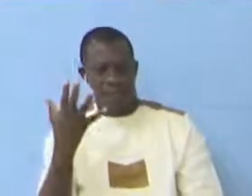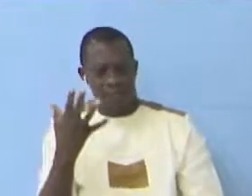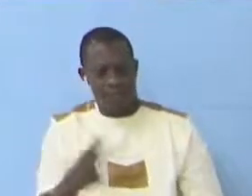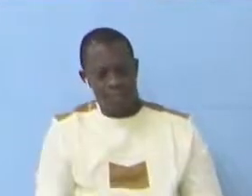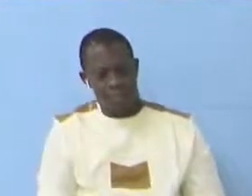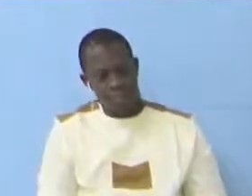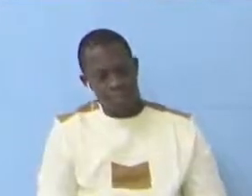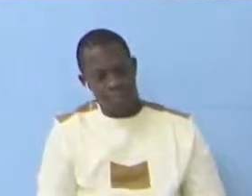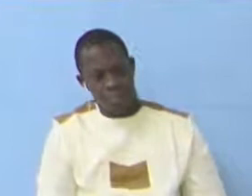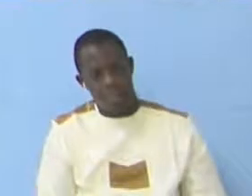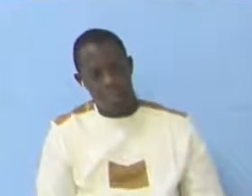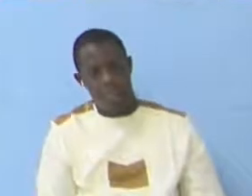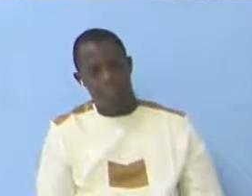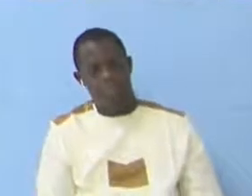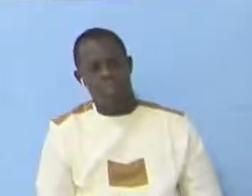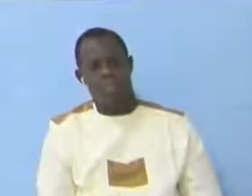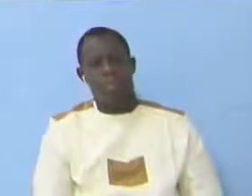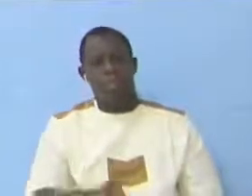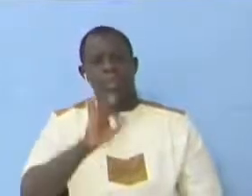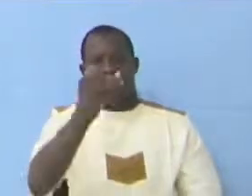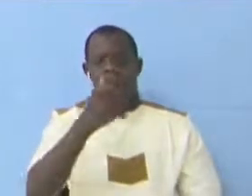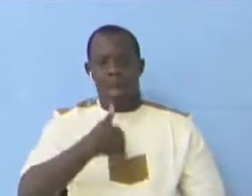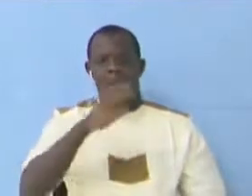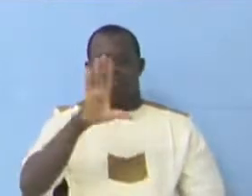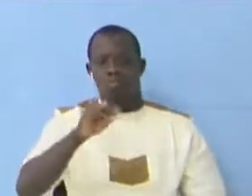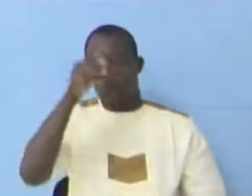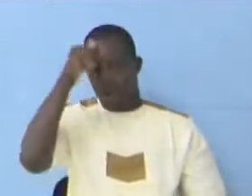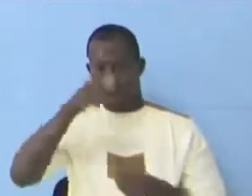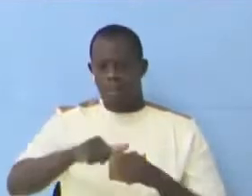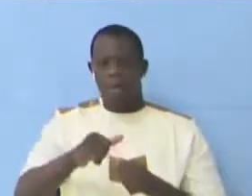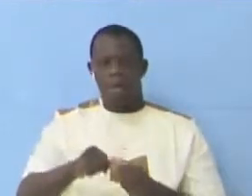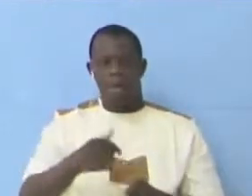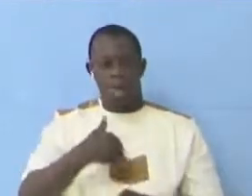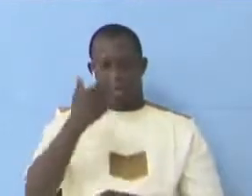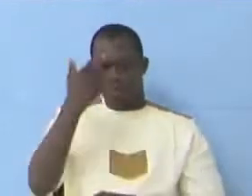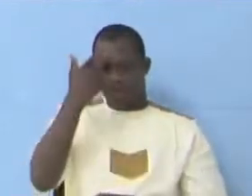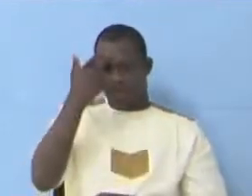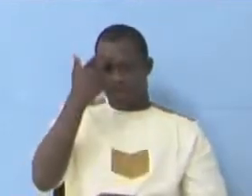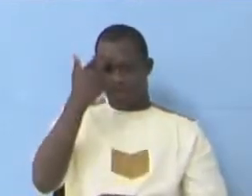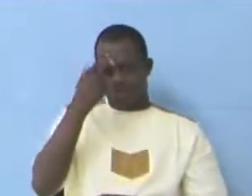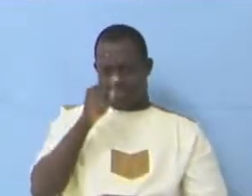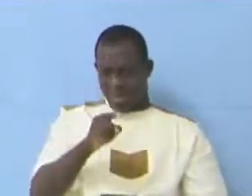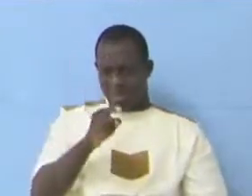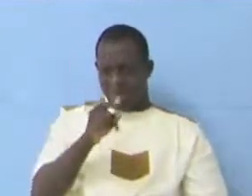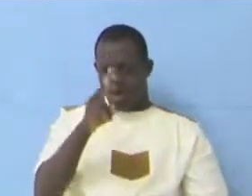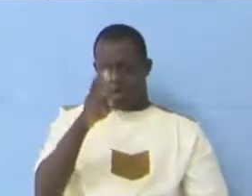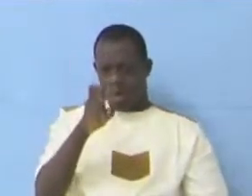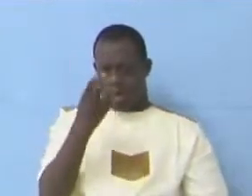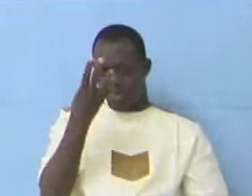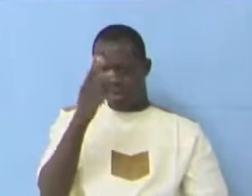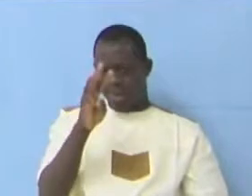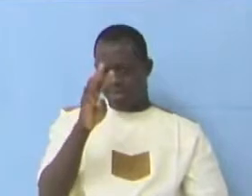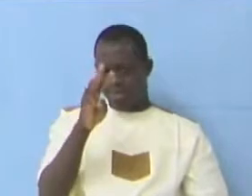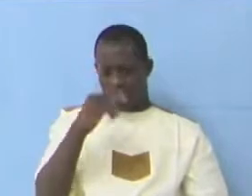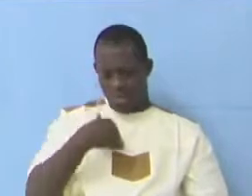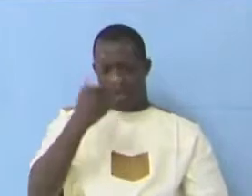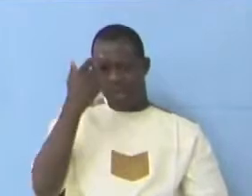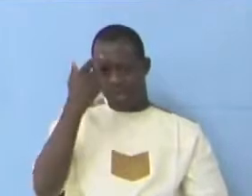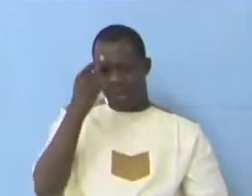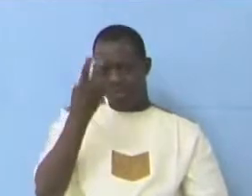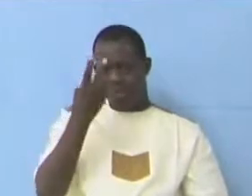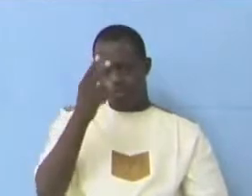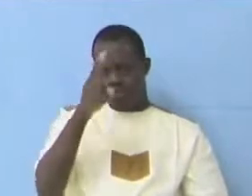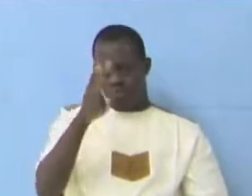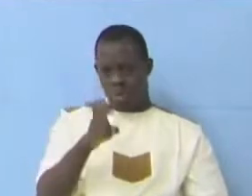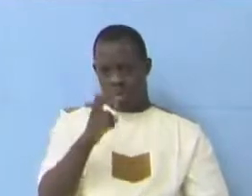2005. Yes, I do, but I think it was 23rd. waaw yëg naa waaye nag yama fooy daal ñaar fukki fan ak